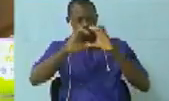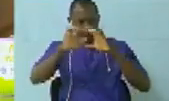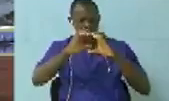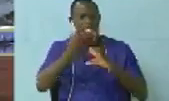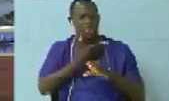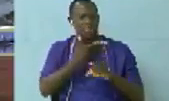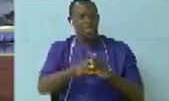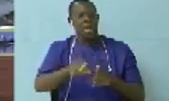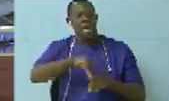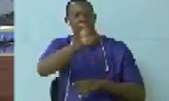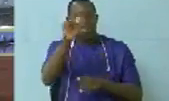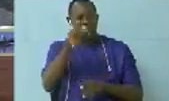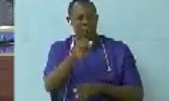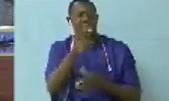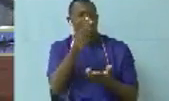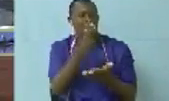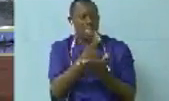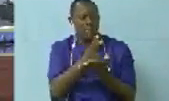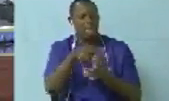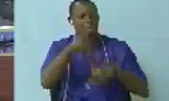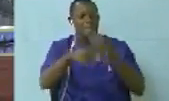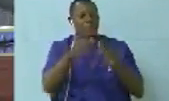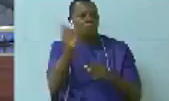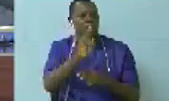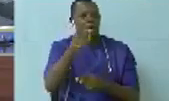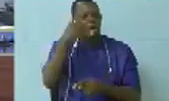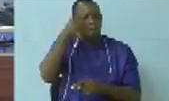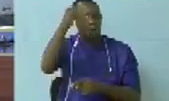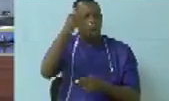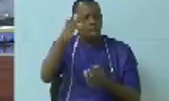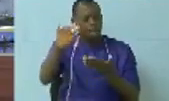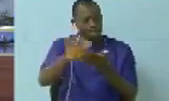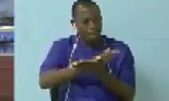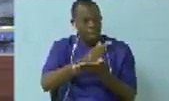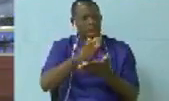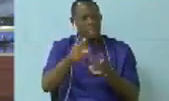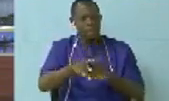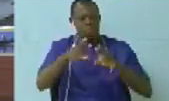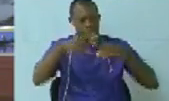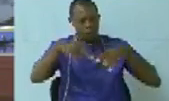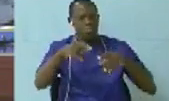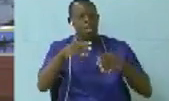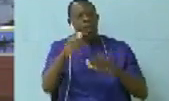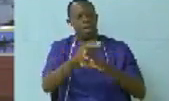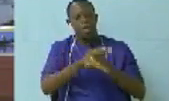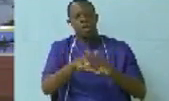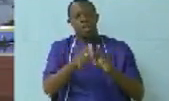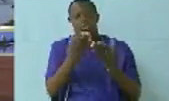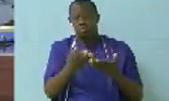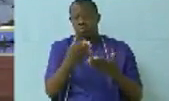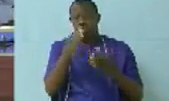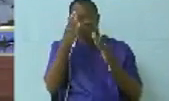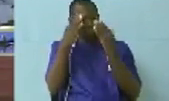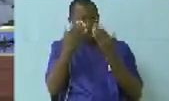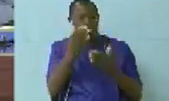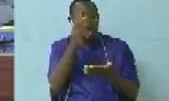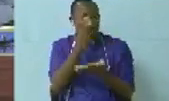And this evidence, that is the call records, that is yet to be verified.